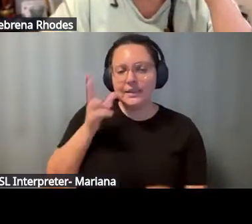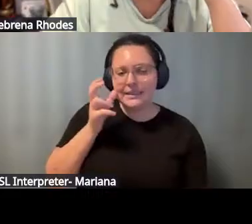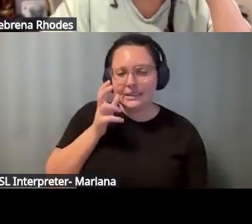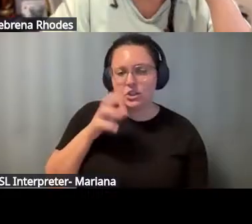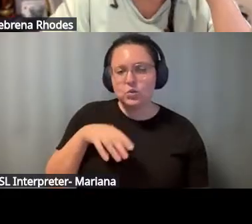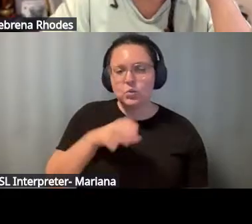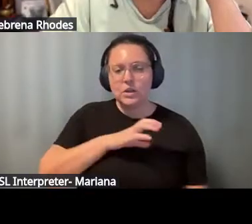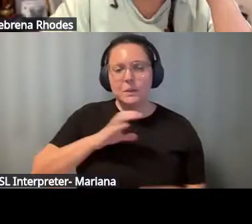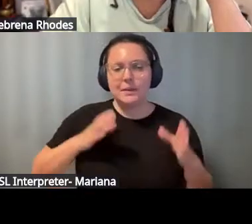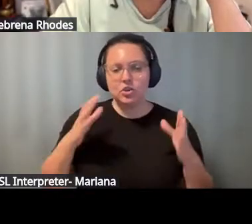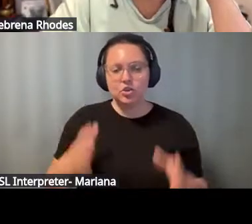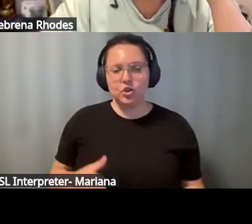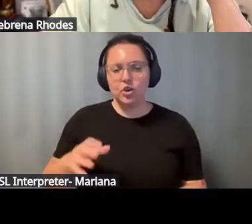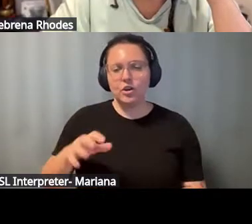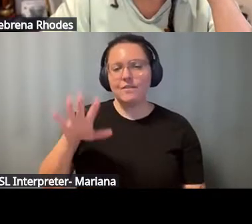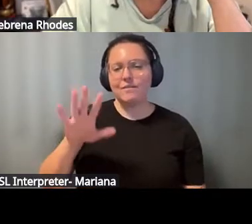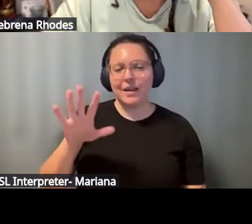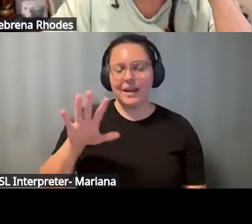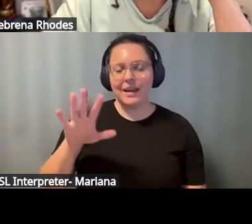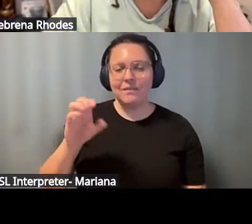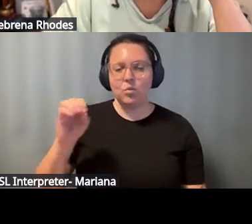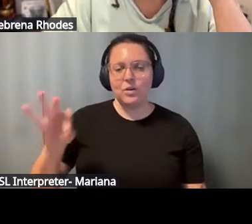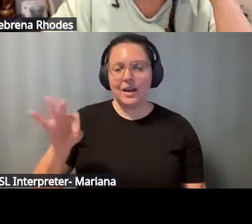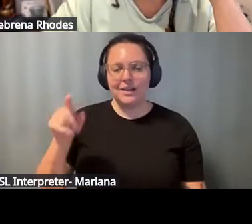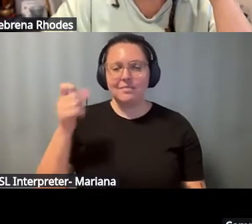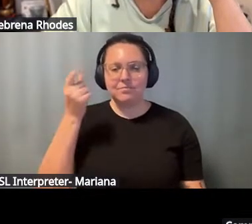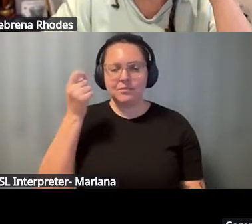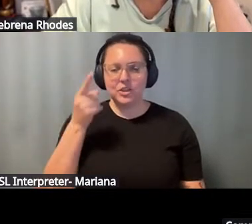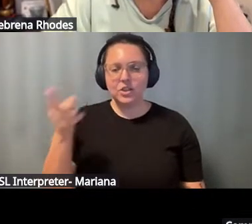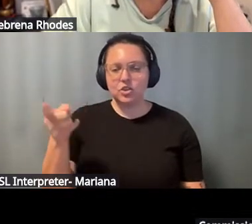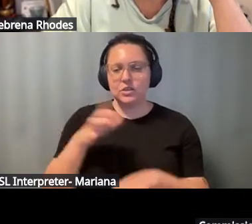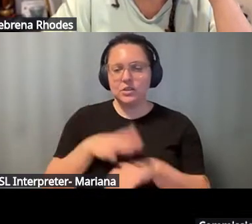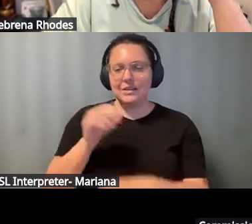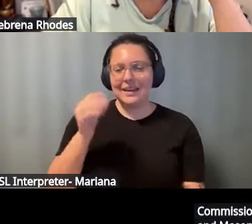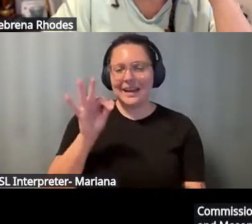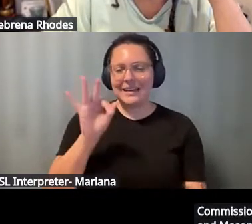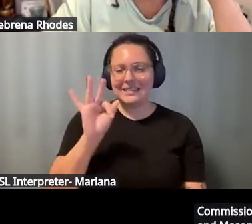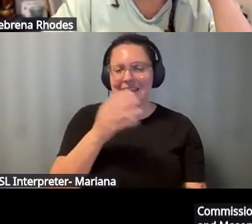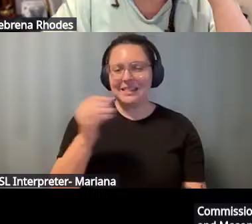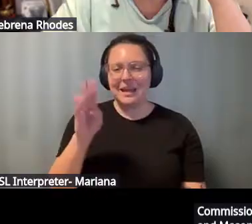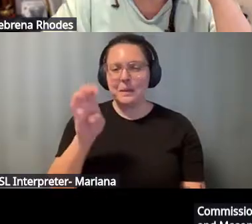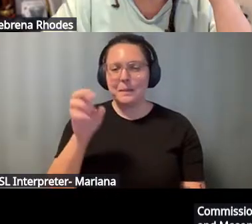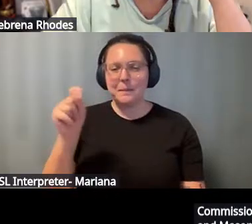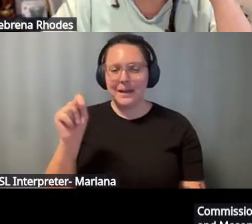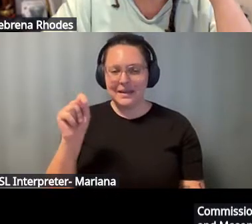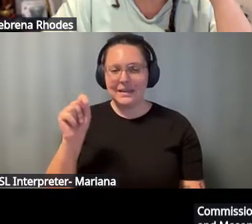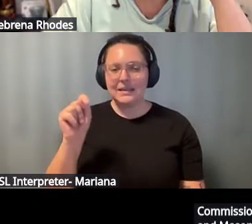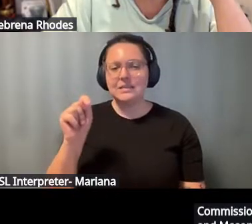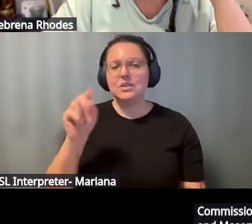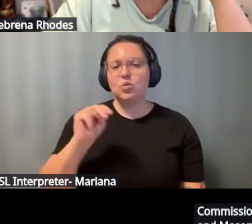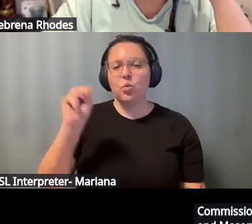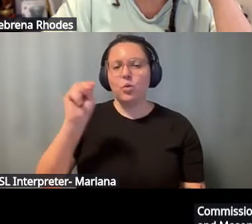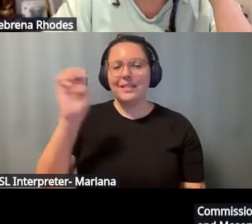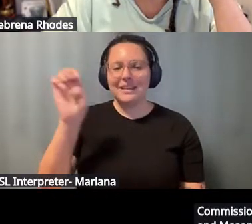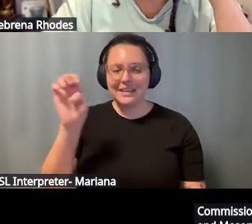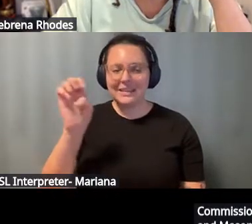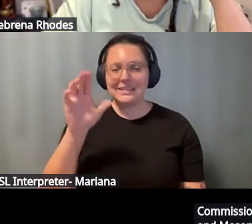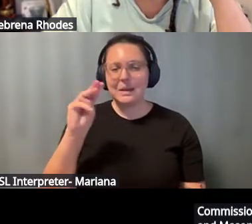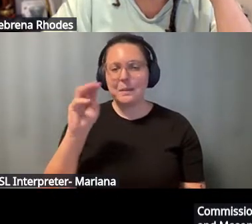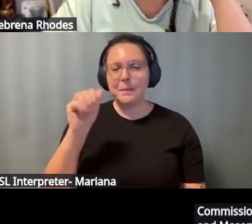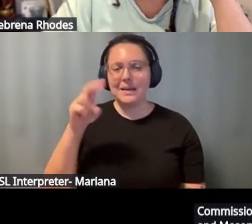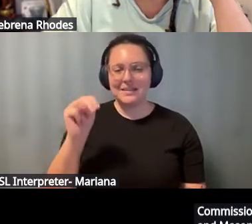she has 19th and Bennett Place Northeast and Langston, which would push over into 507. So I do have some stats